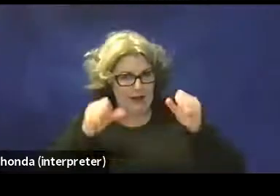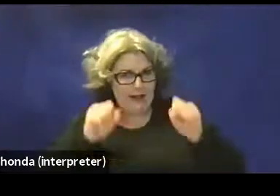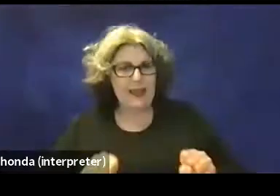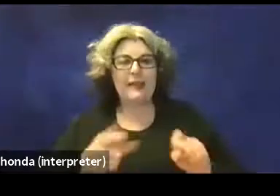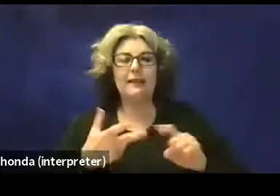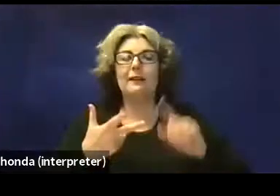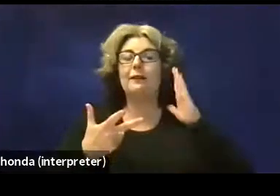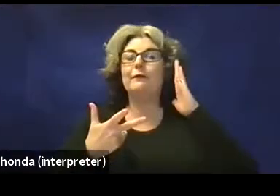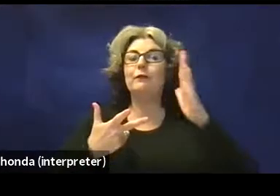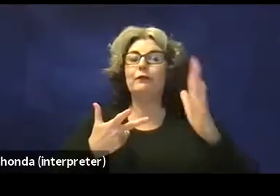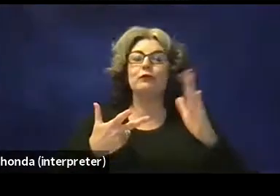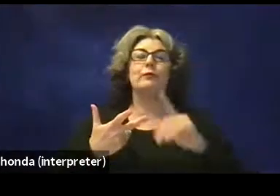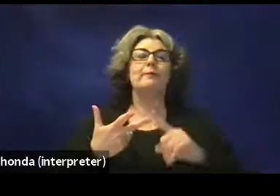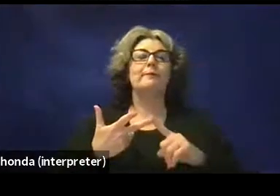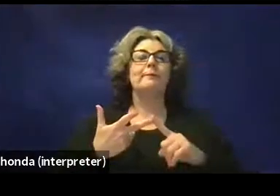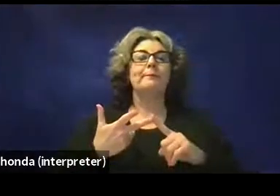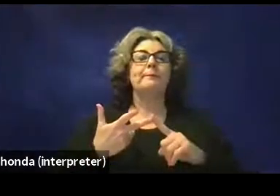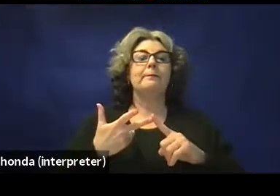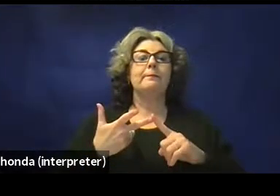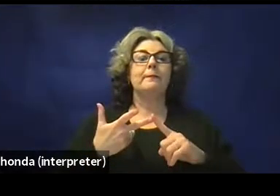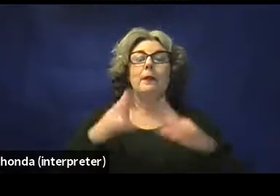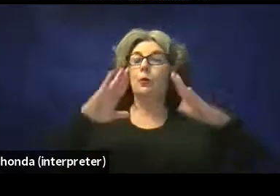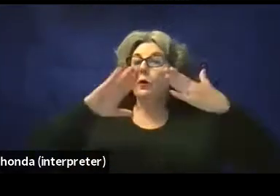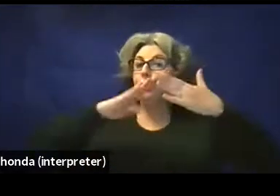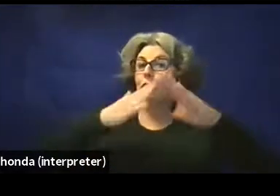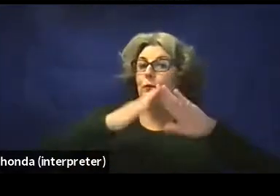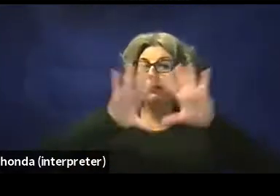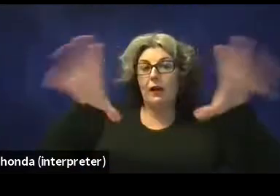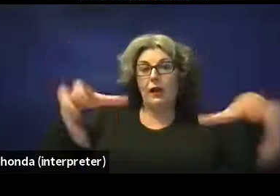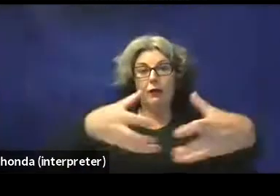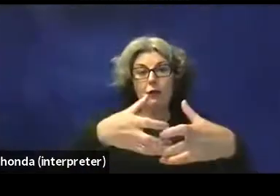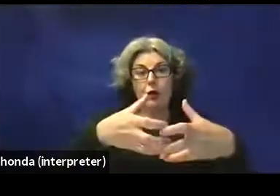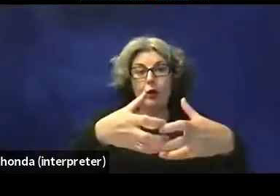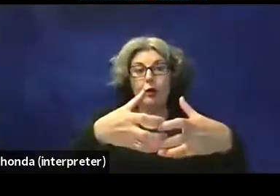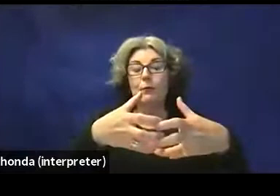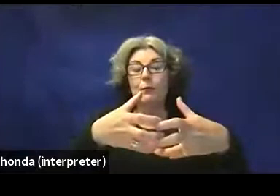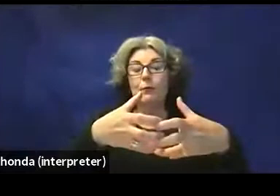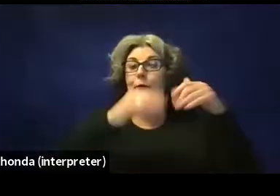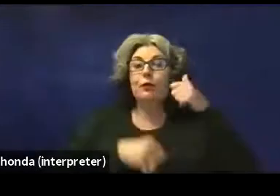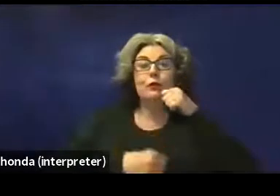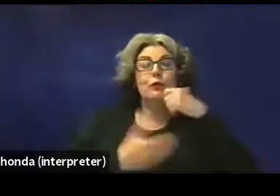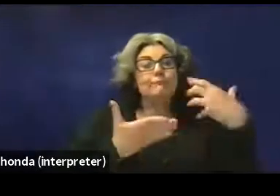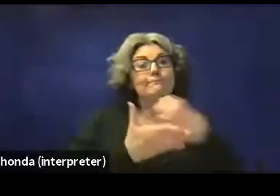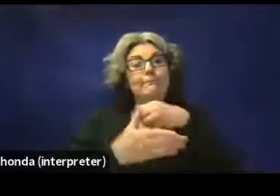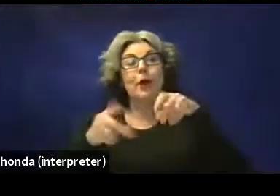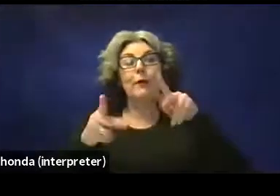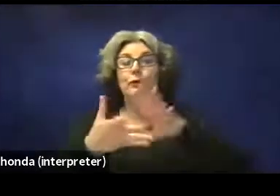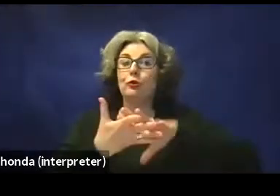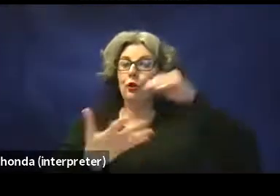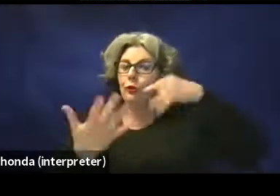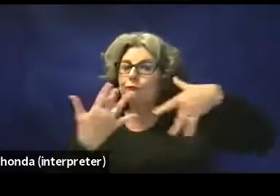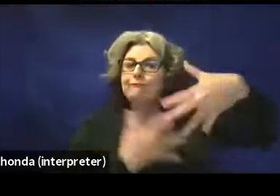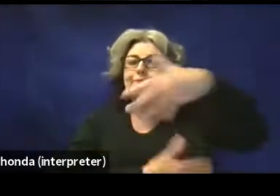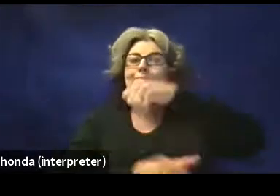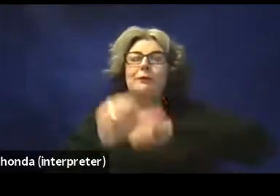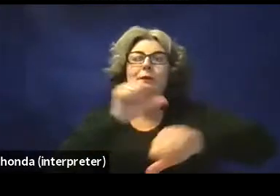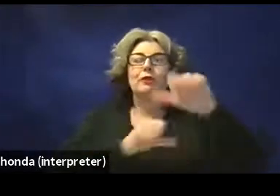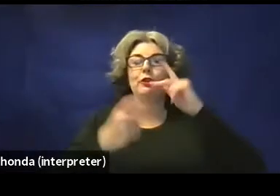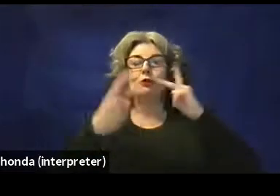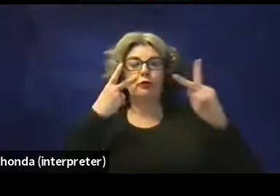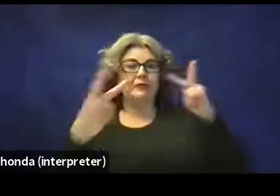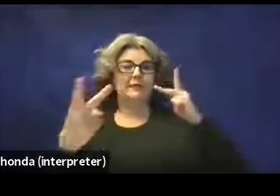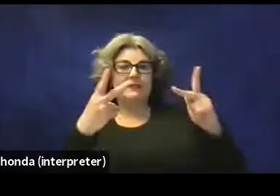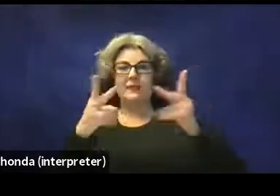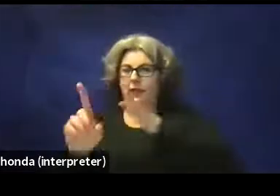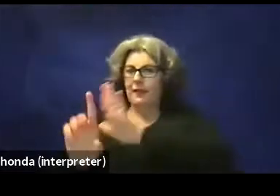future. And I also think that when a community, a global community of girls has the opportunity to learn from each other, to see each other's